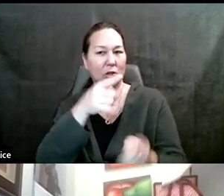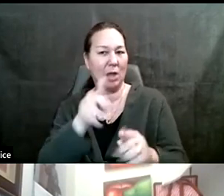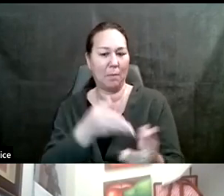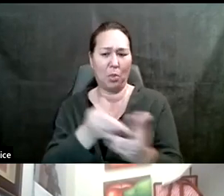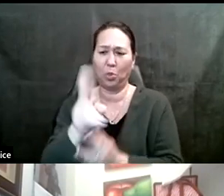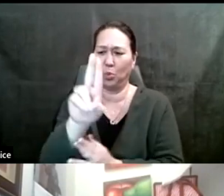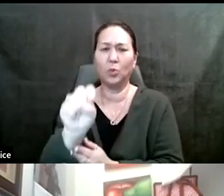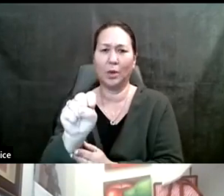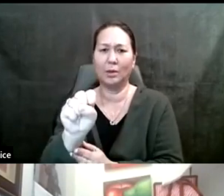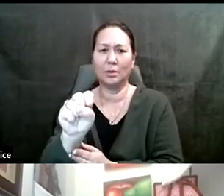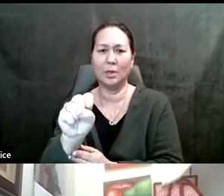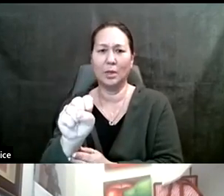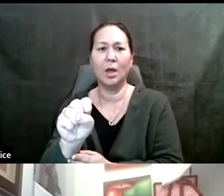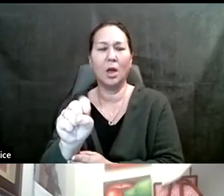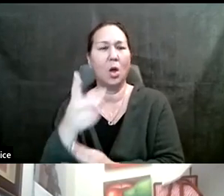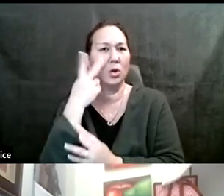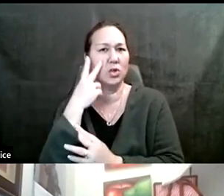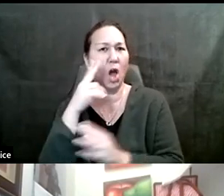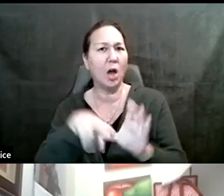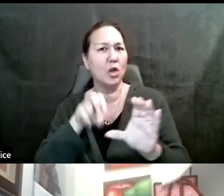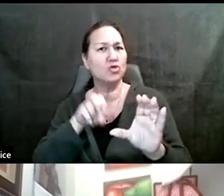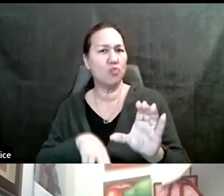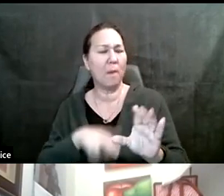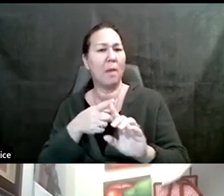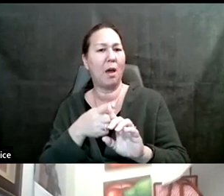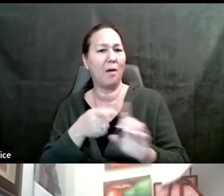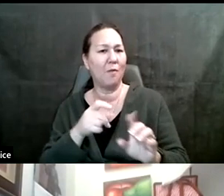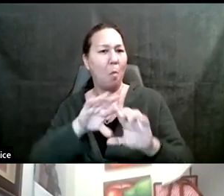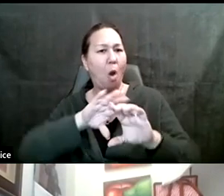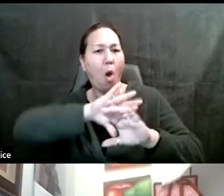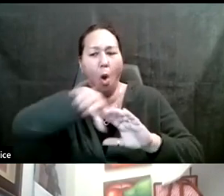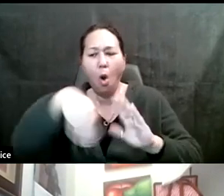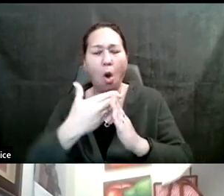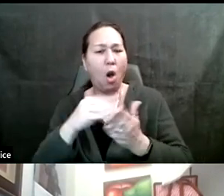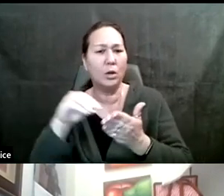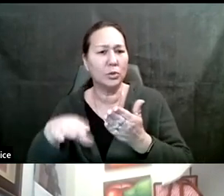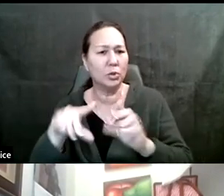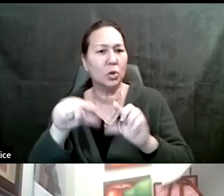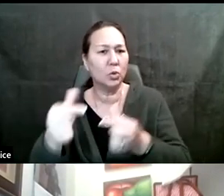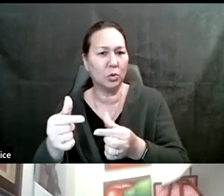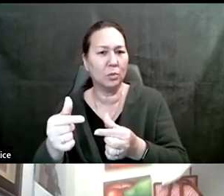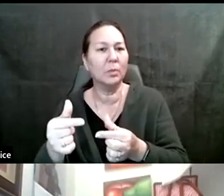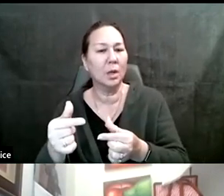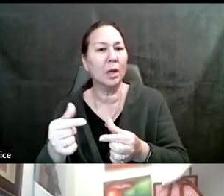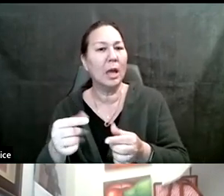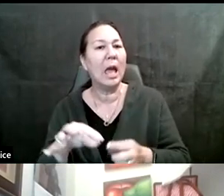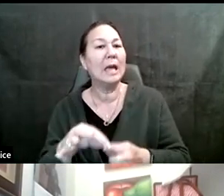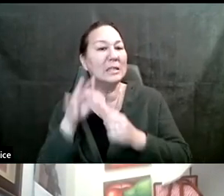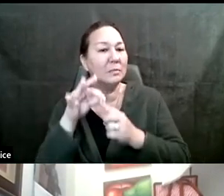increase was seen by all student groups um really with the exception of students who identify as multi-race